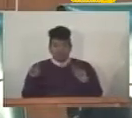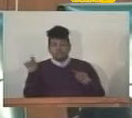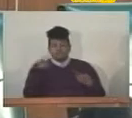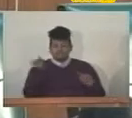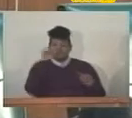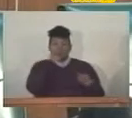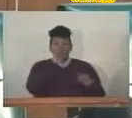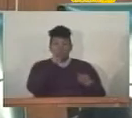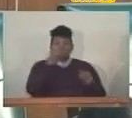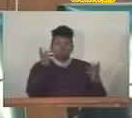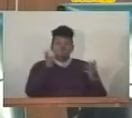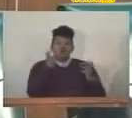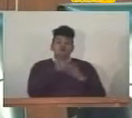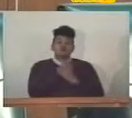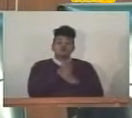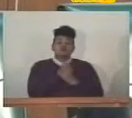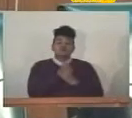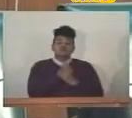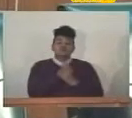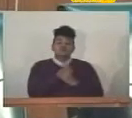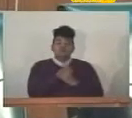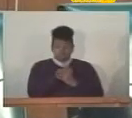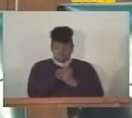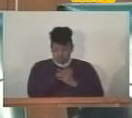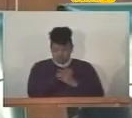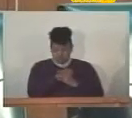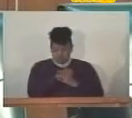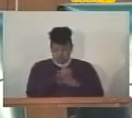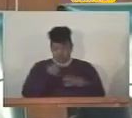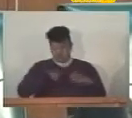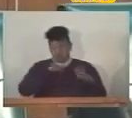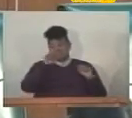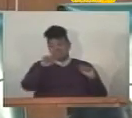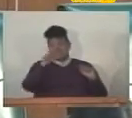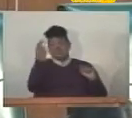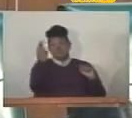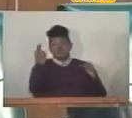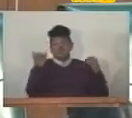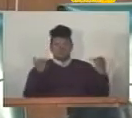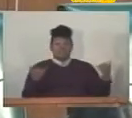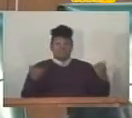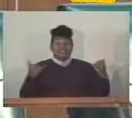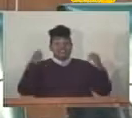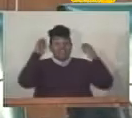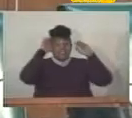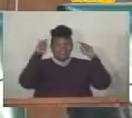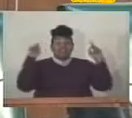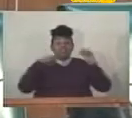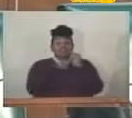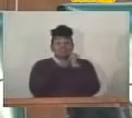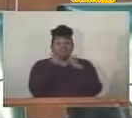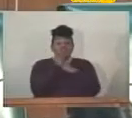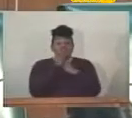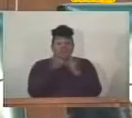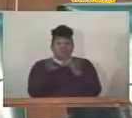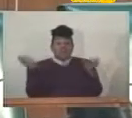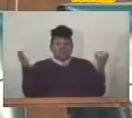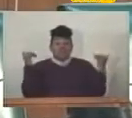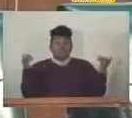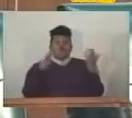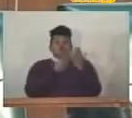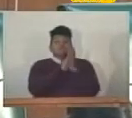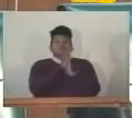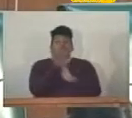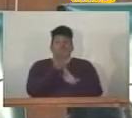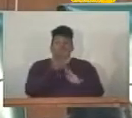the truth is that we can use the existing educational structures and